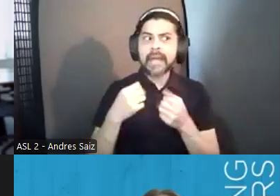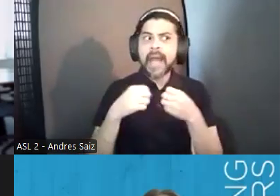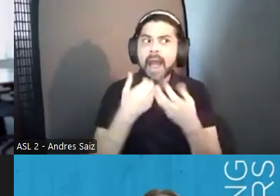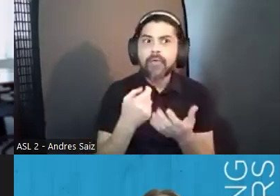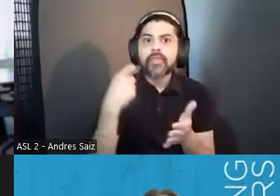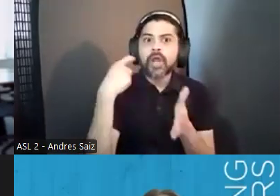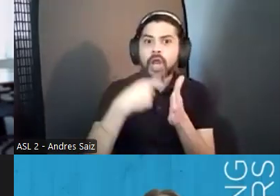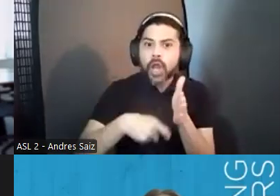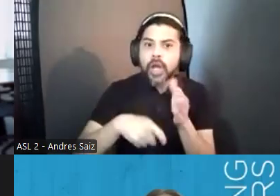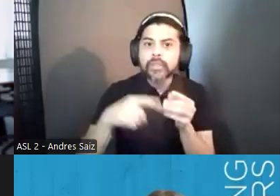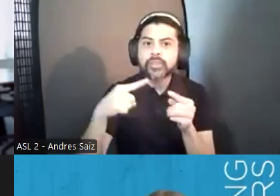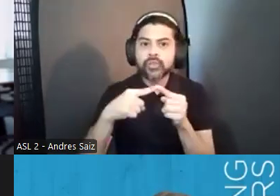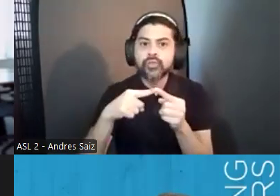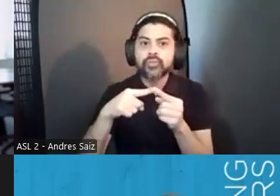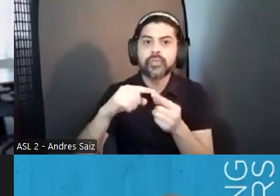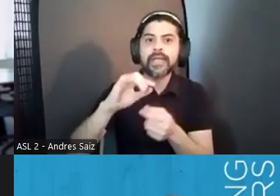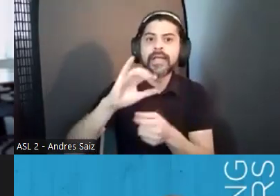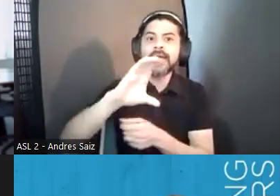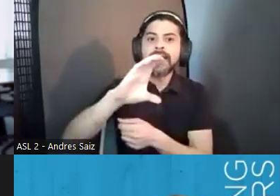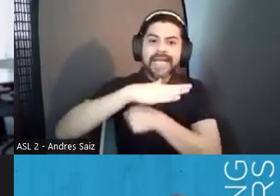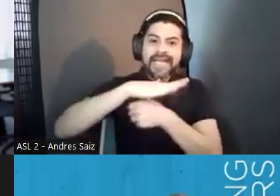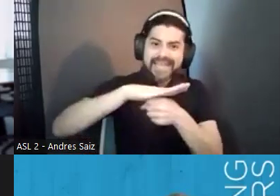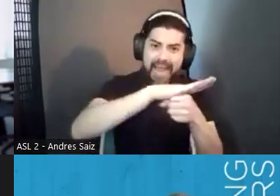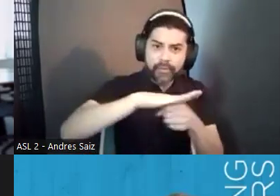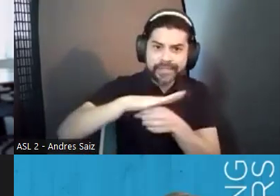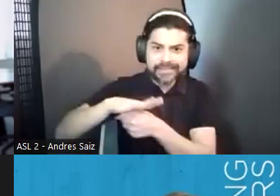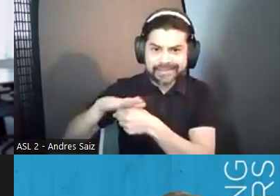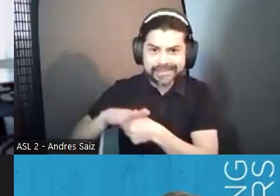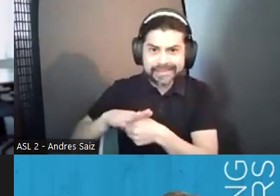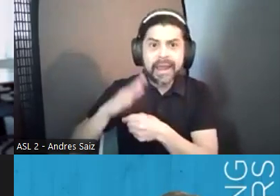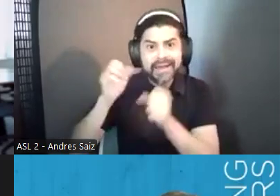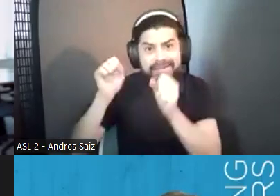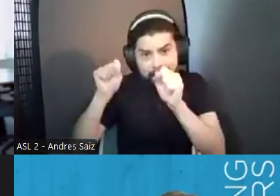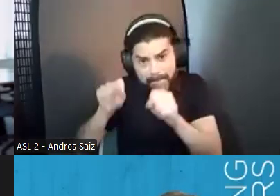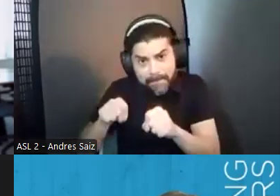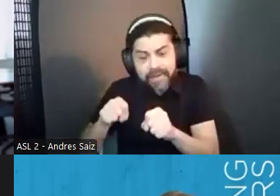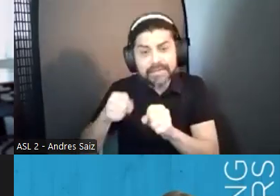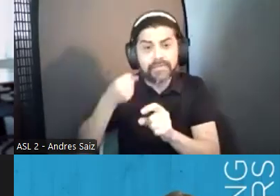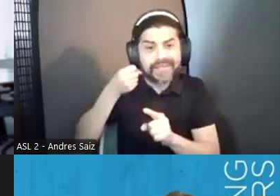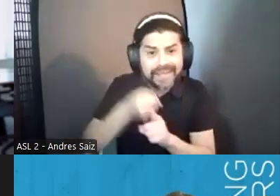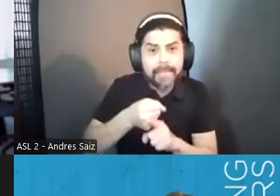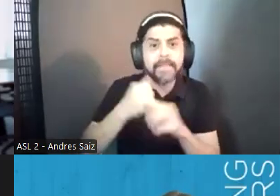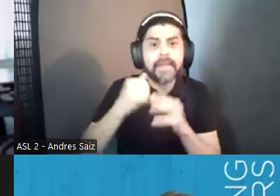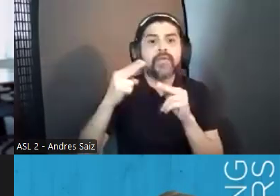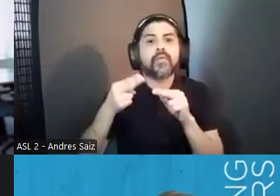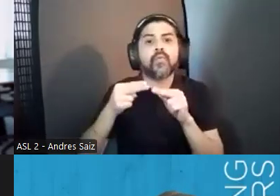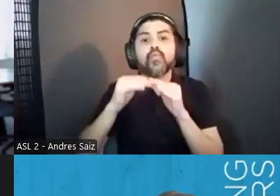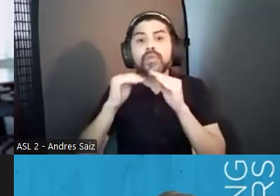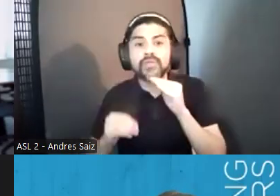is ultimately going to potentially have an impact of reduced hours on consumers.